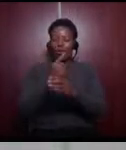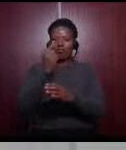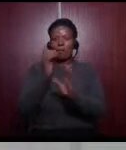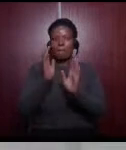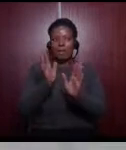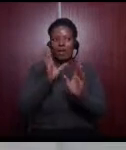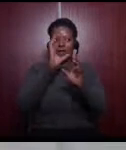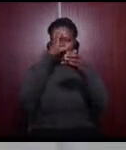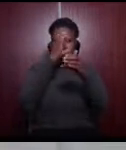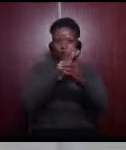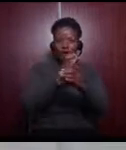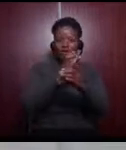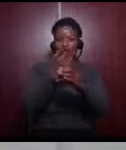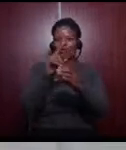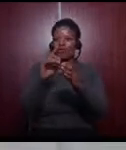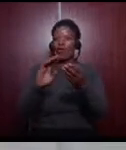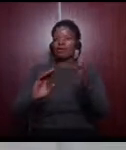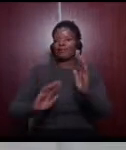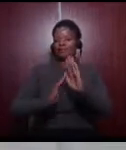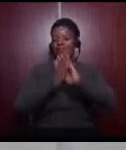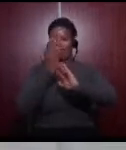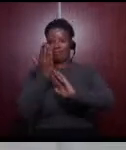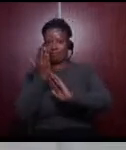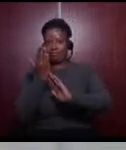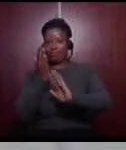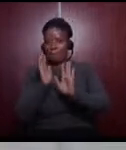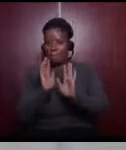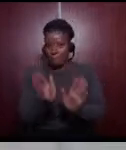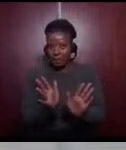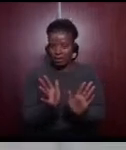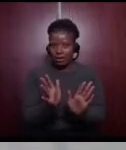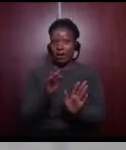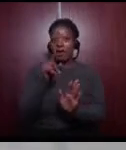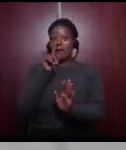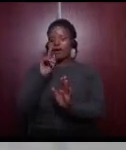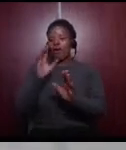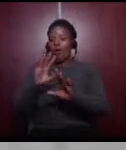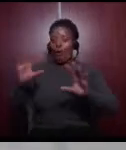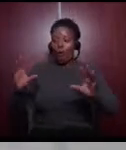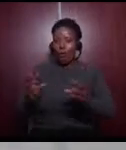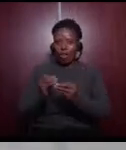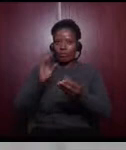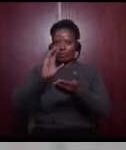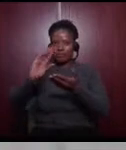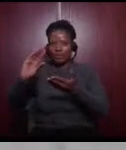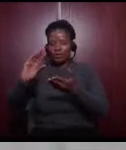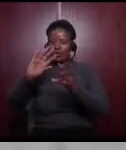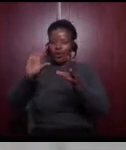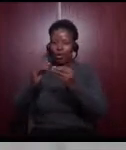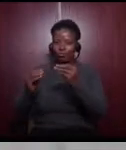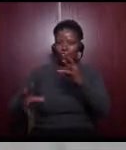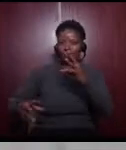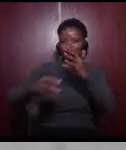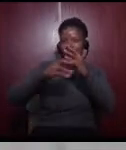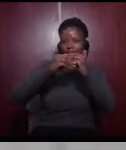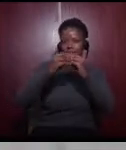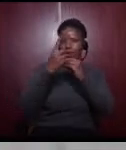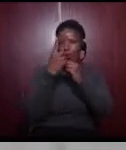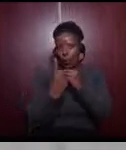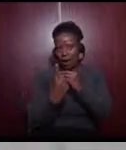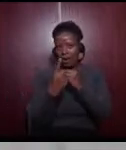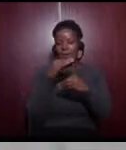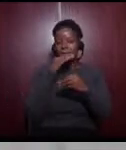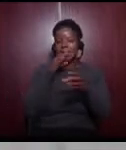now, once these funds have been amalgamated into one, it will be managed by one board and that will be